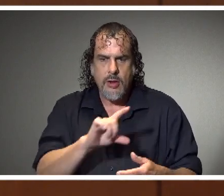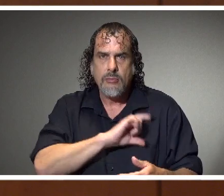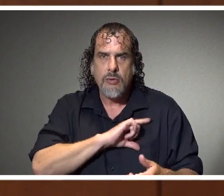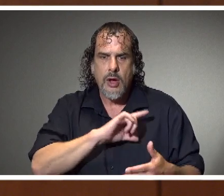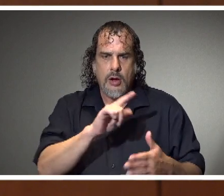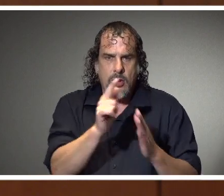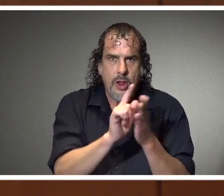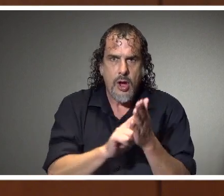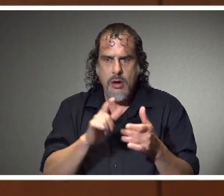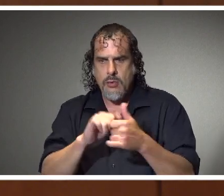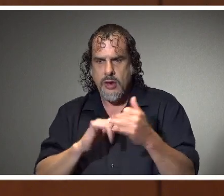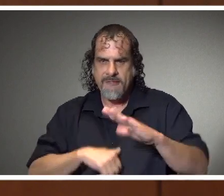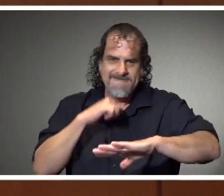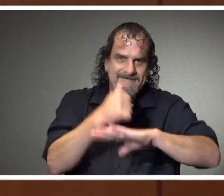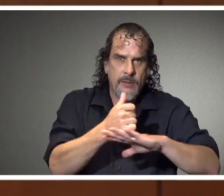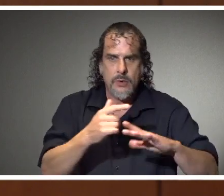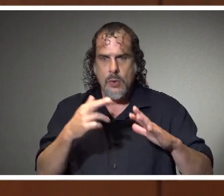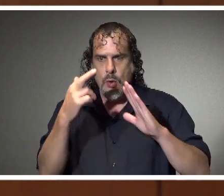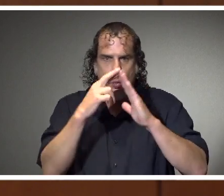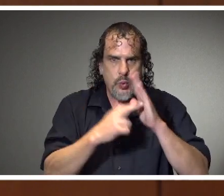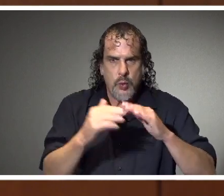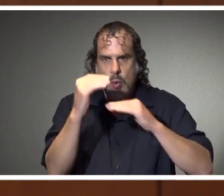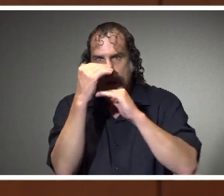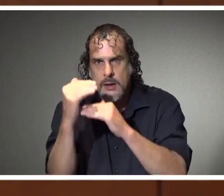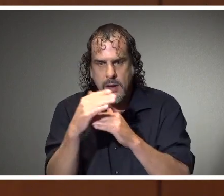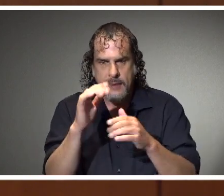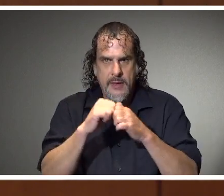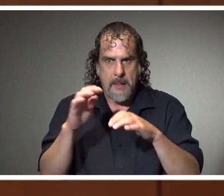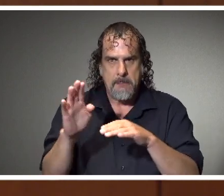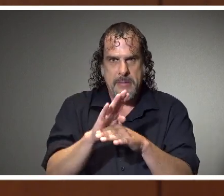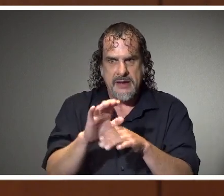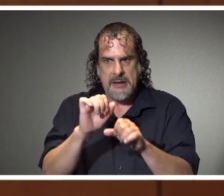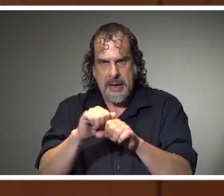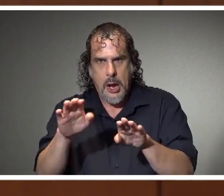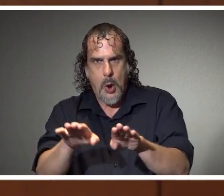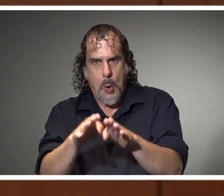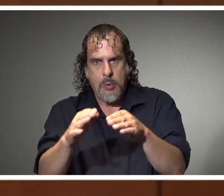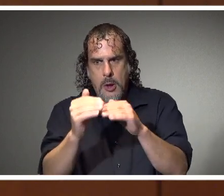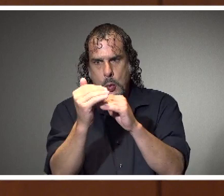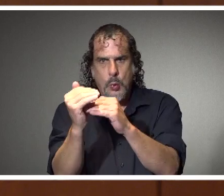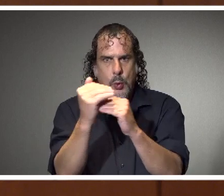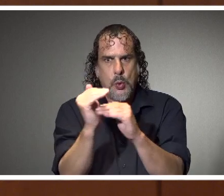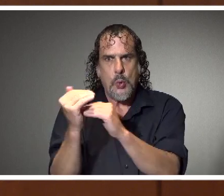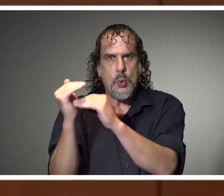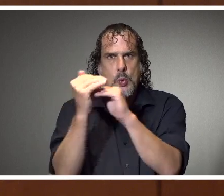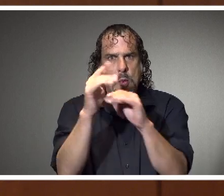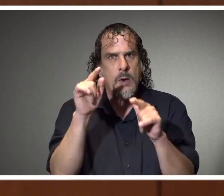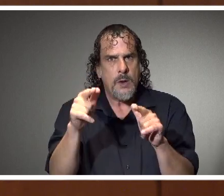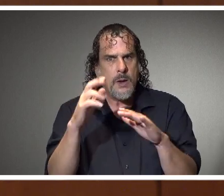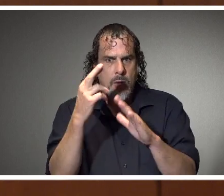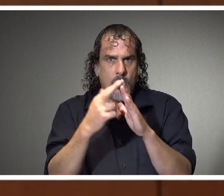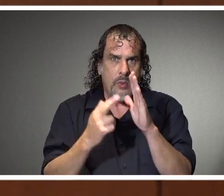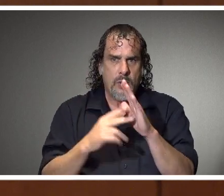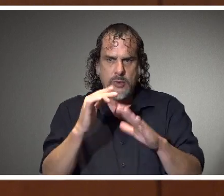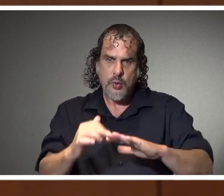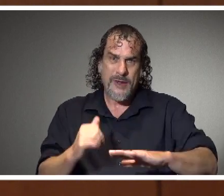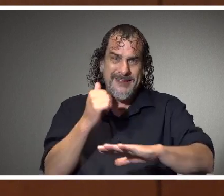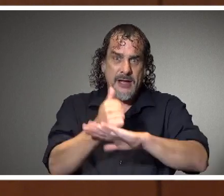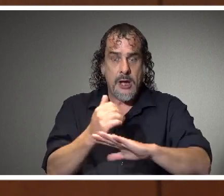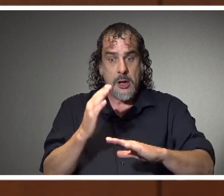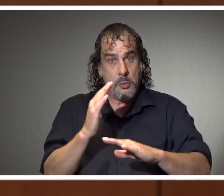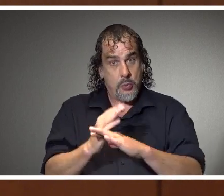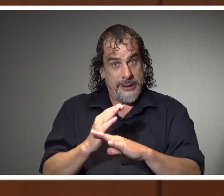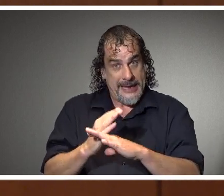set guidelines under which individual companies can reopen. Those guidelines are put in place to not only